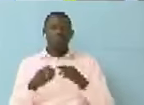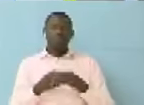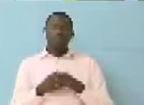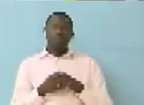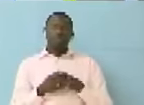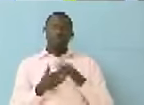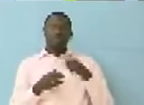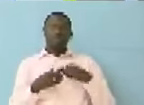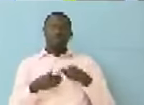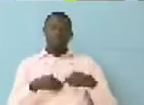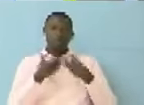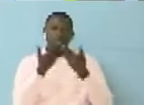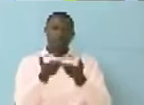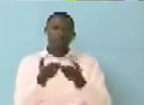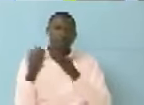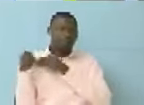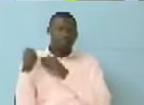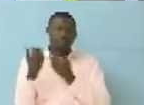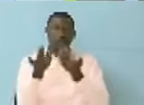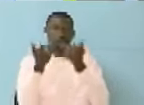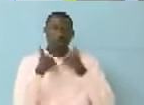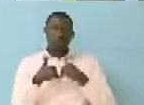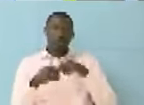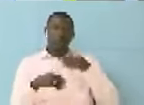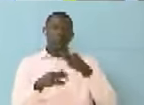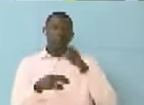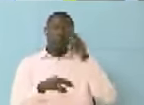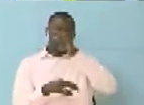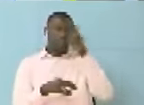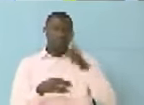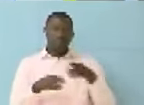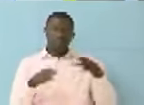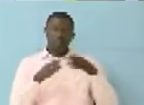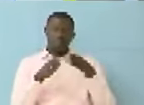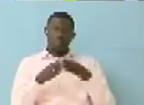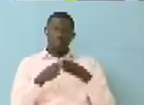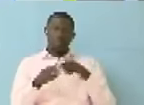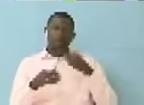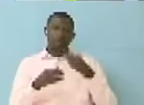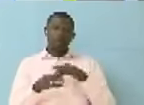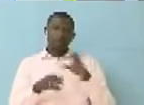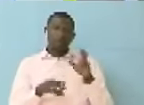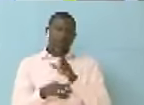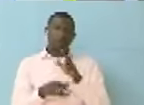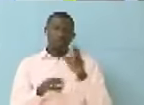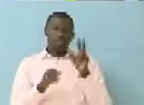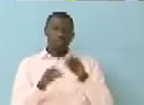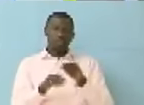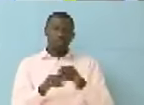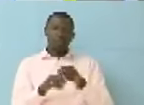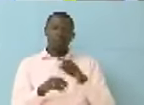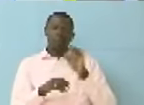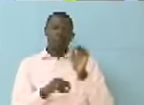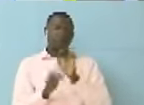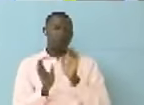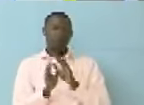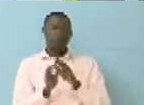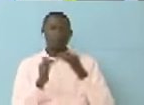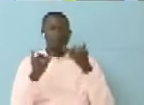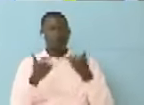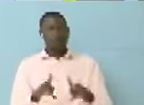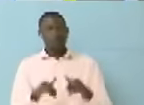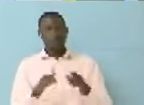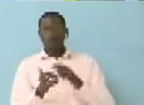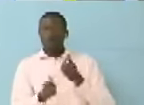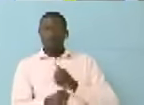the, given to us by the National Assembly, and we will do that without failure